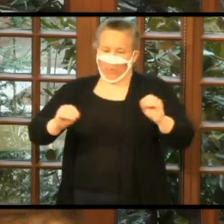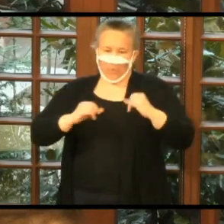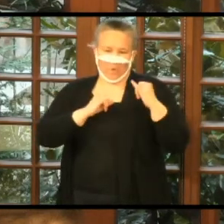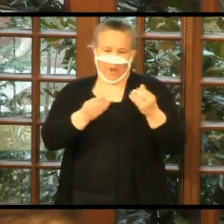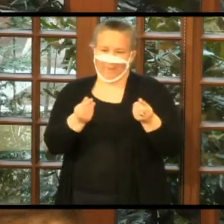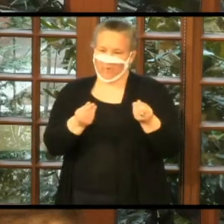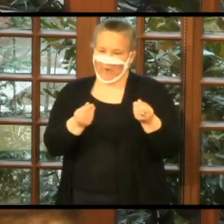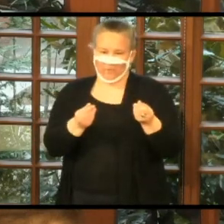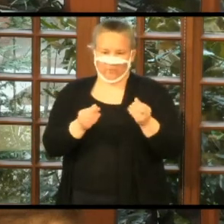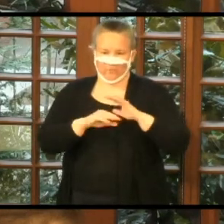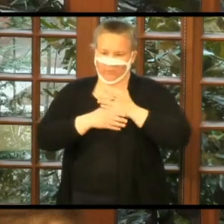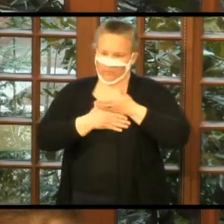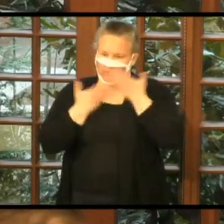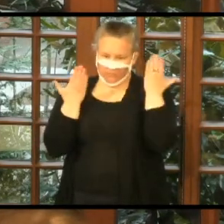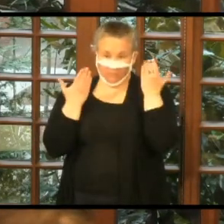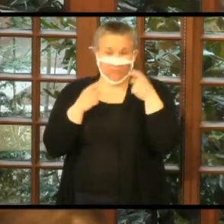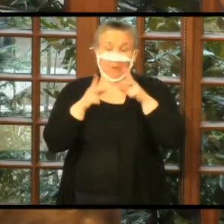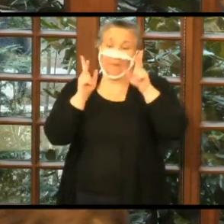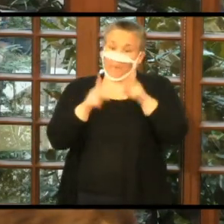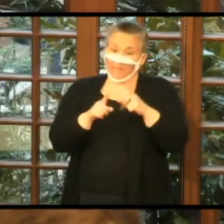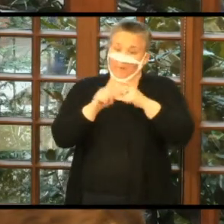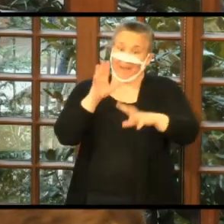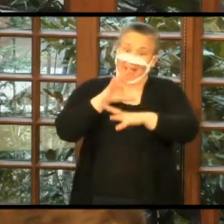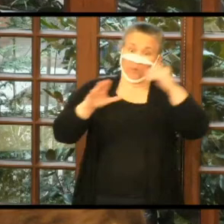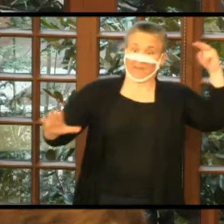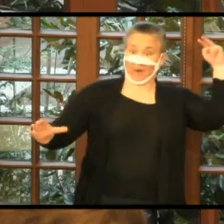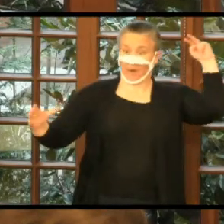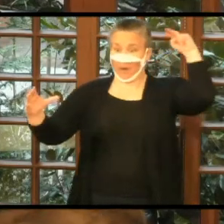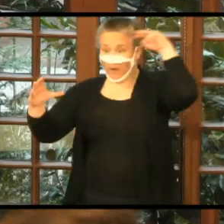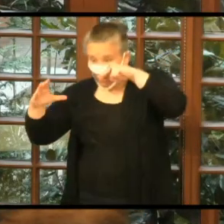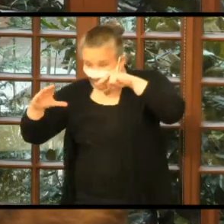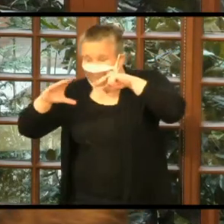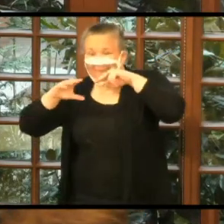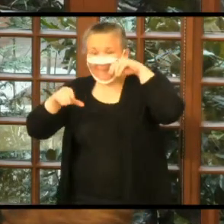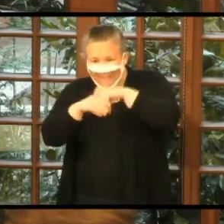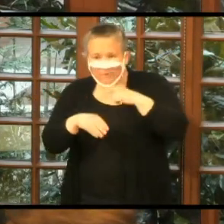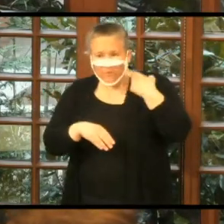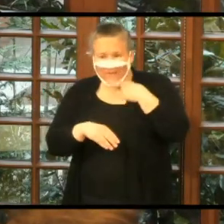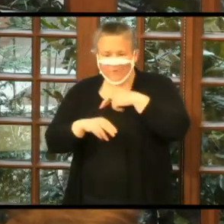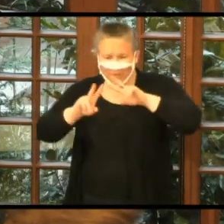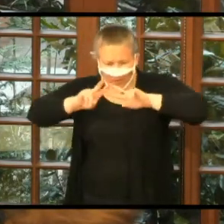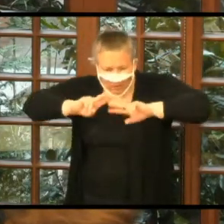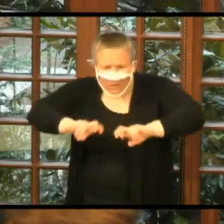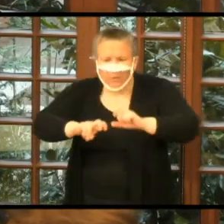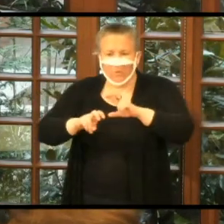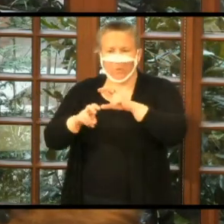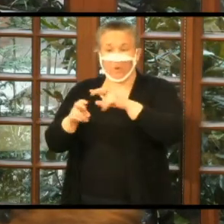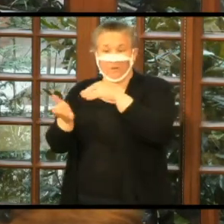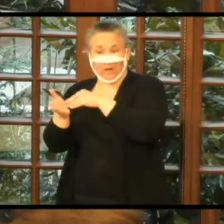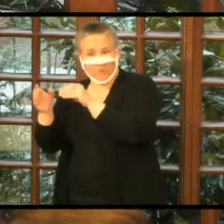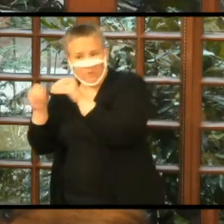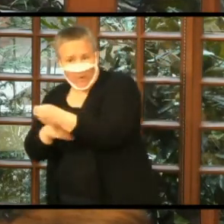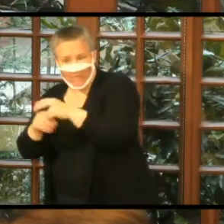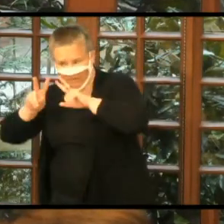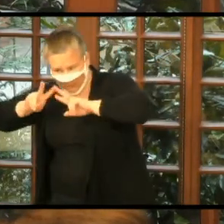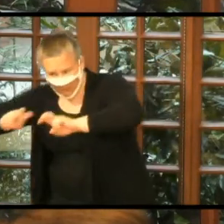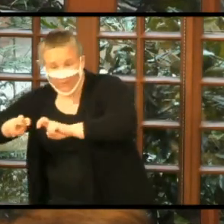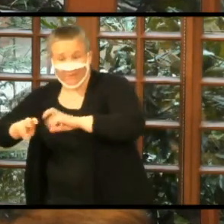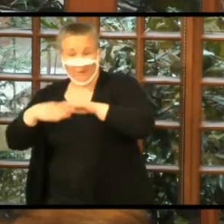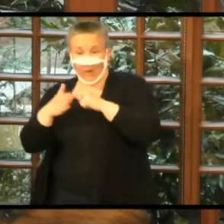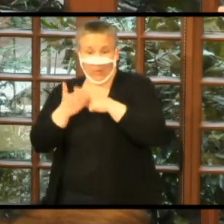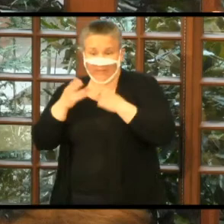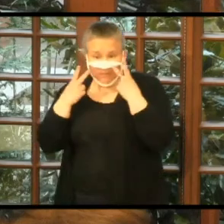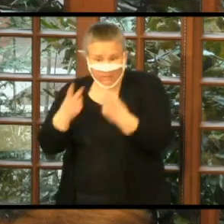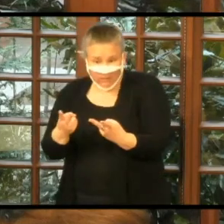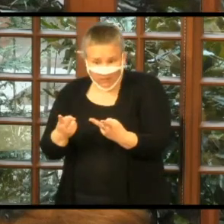ground. So to a person looking from the outside into this restaurant or into this doctor's office, all they'll see